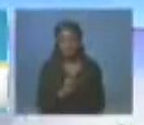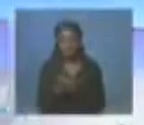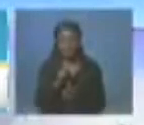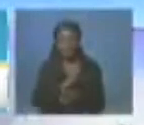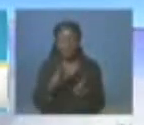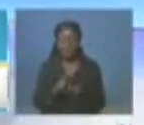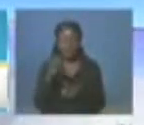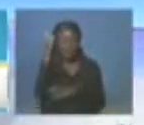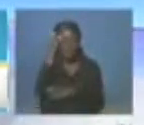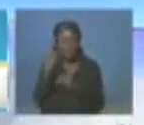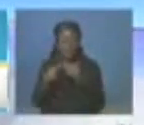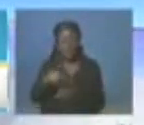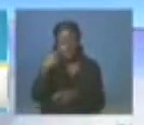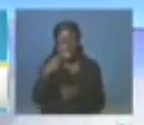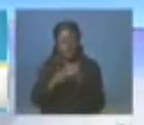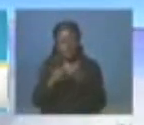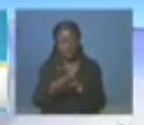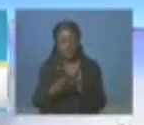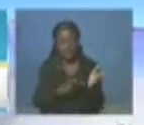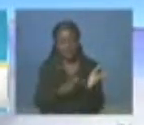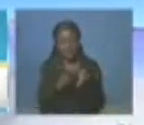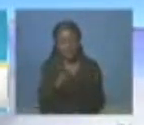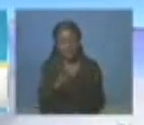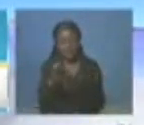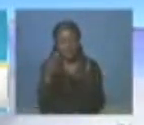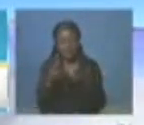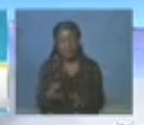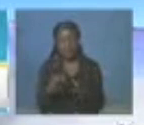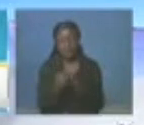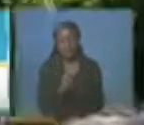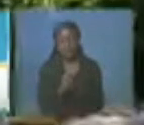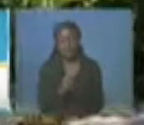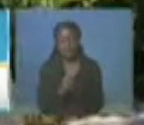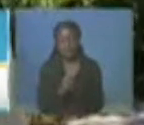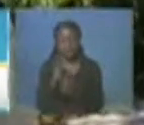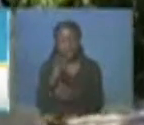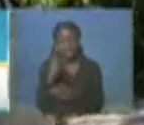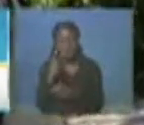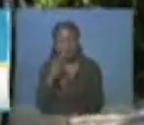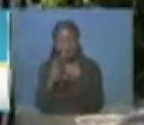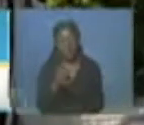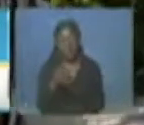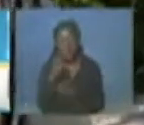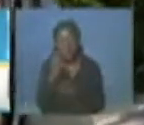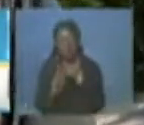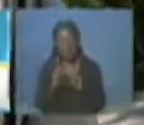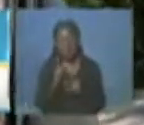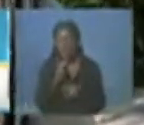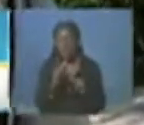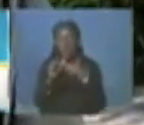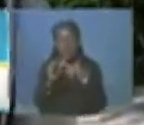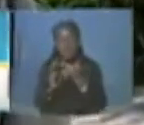Police are also concerned about the high frequency of homicides being committed. They see it merely because persons are unable